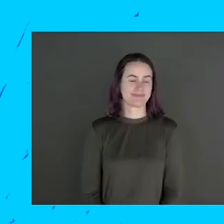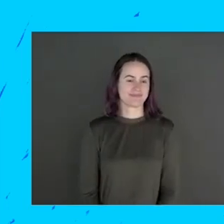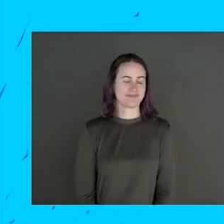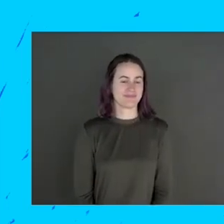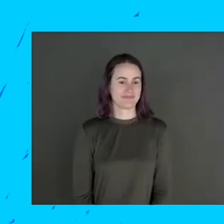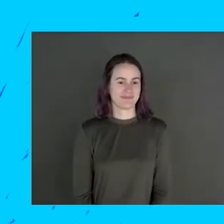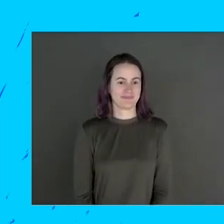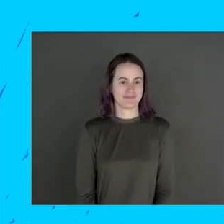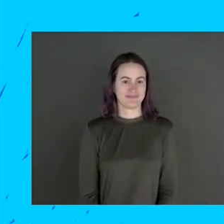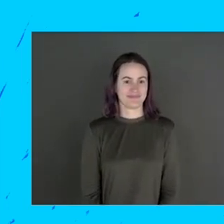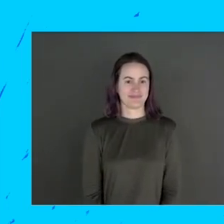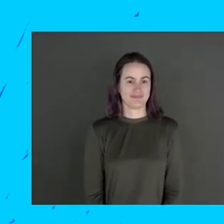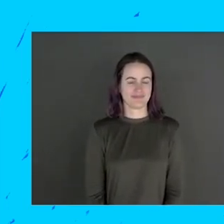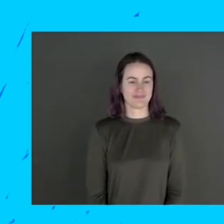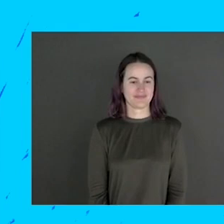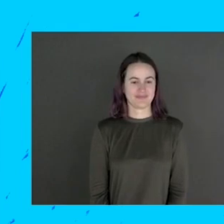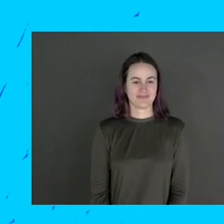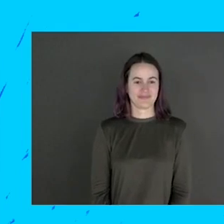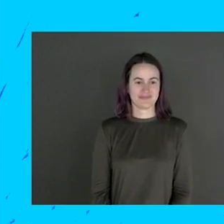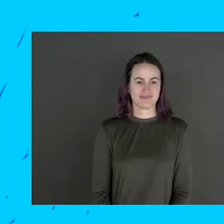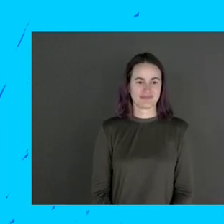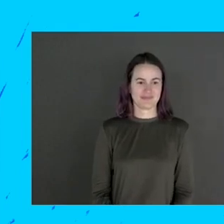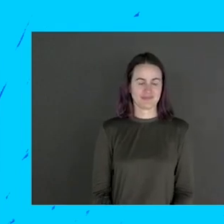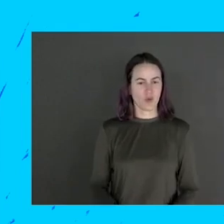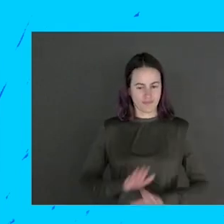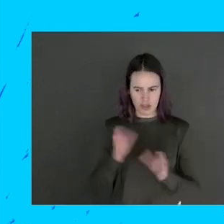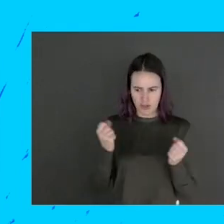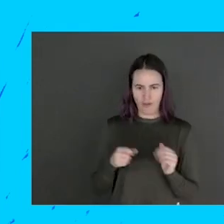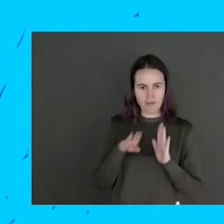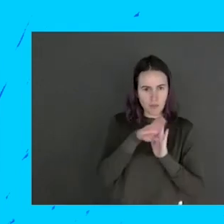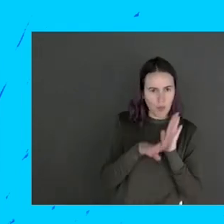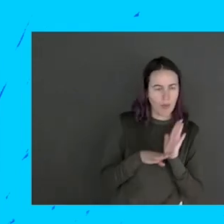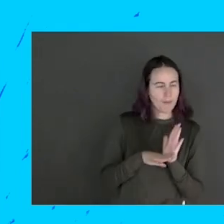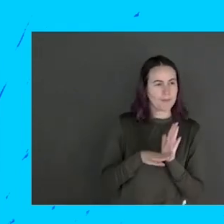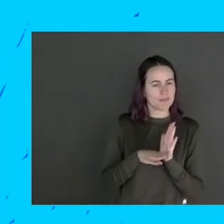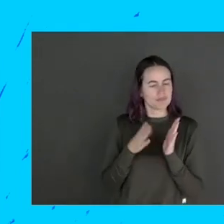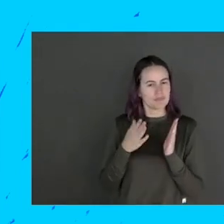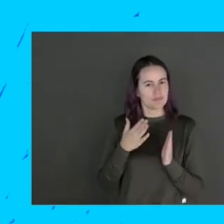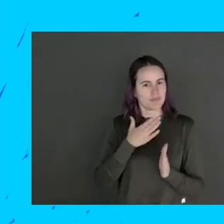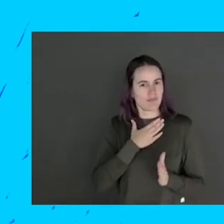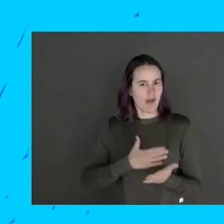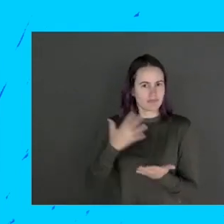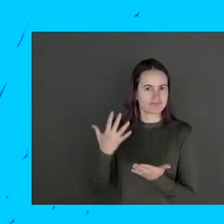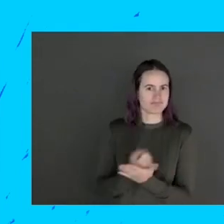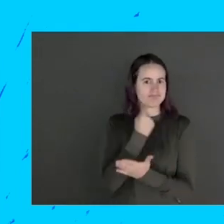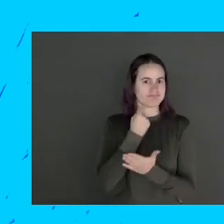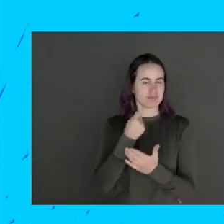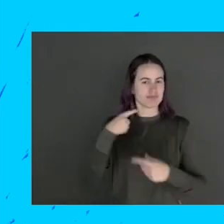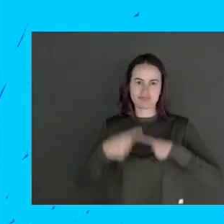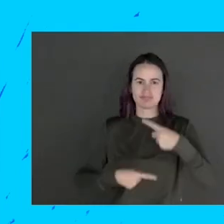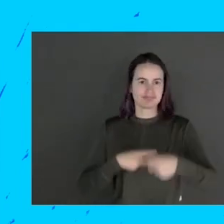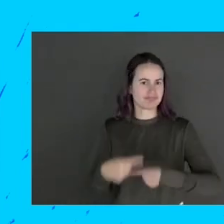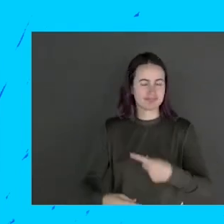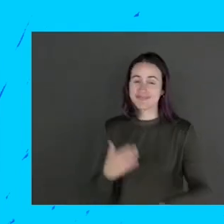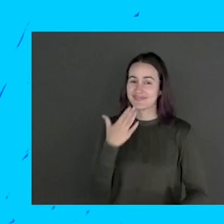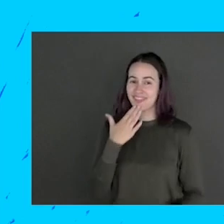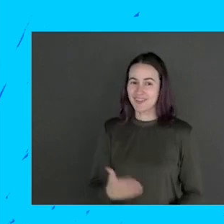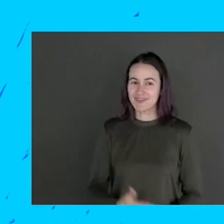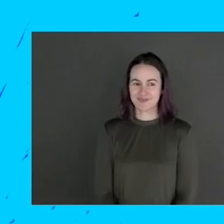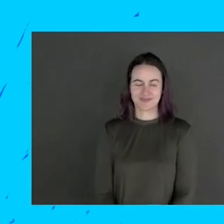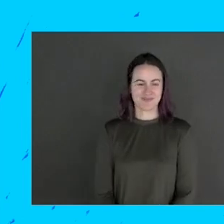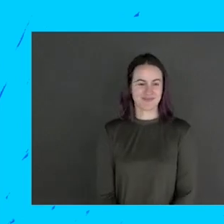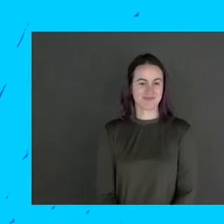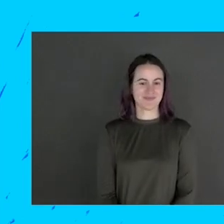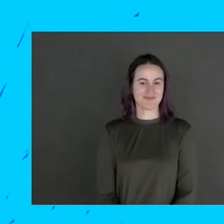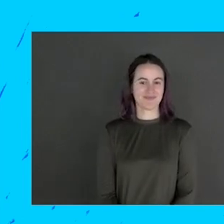of the platforms and spaces that exist to harness our fight against HIV. So thank you very much for that. I'm excited to hear